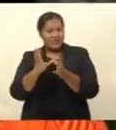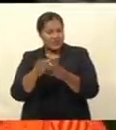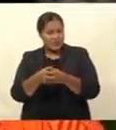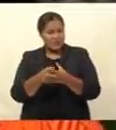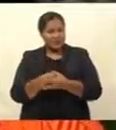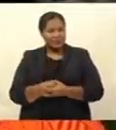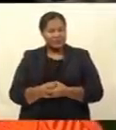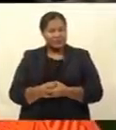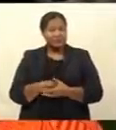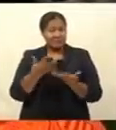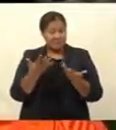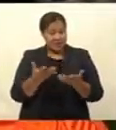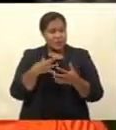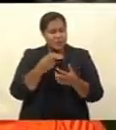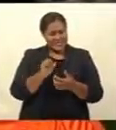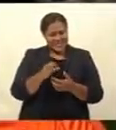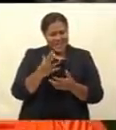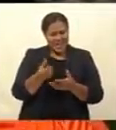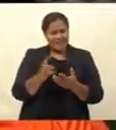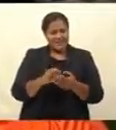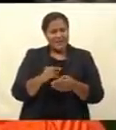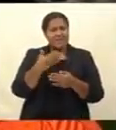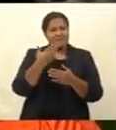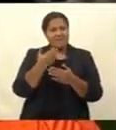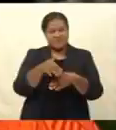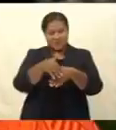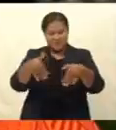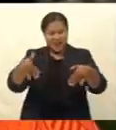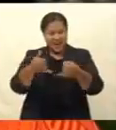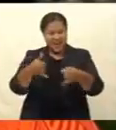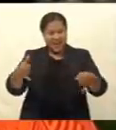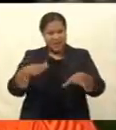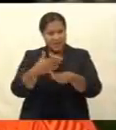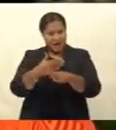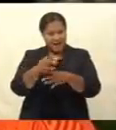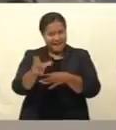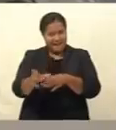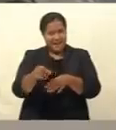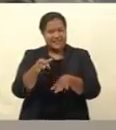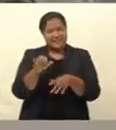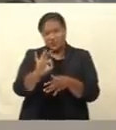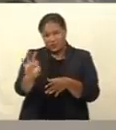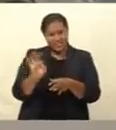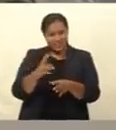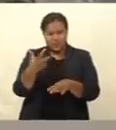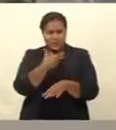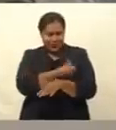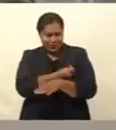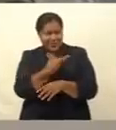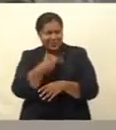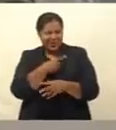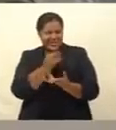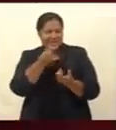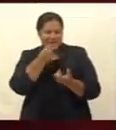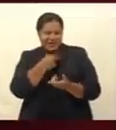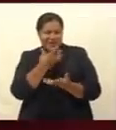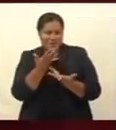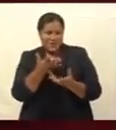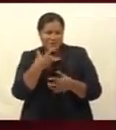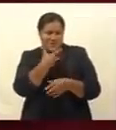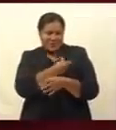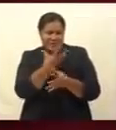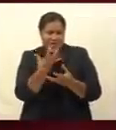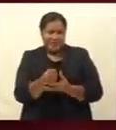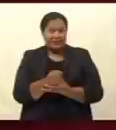is we still had some frontliners left in the last batch because there's quite a few of them. So